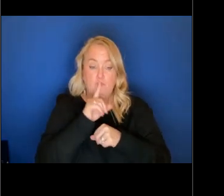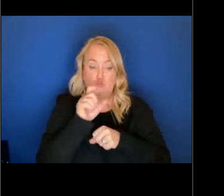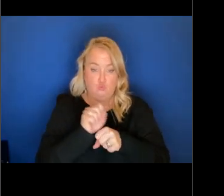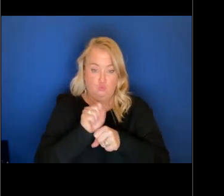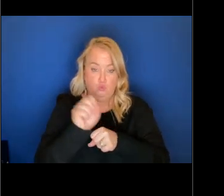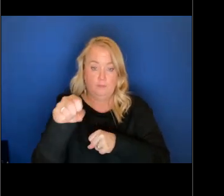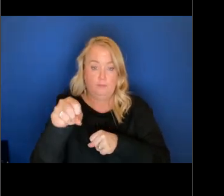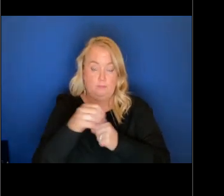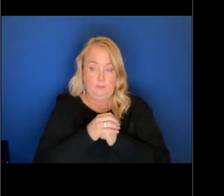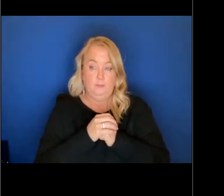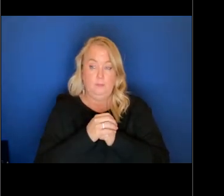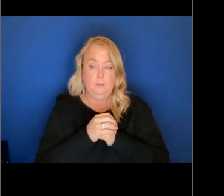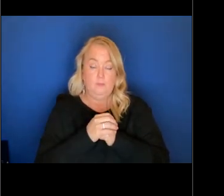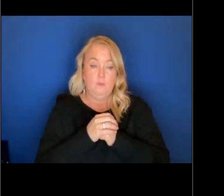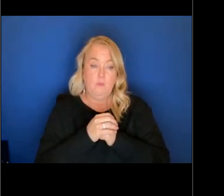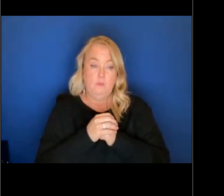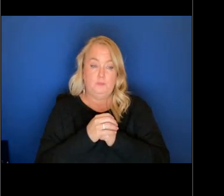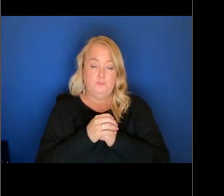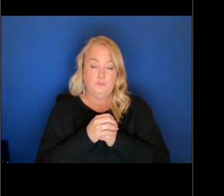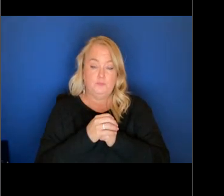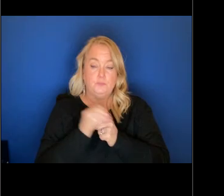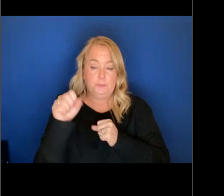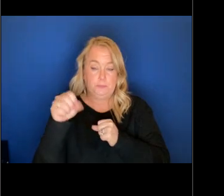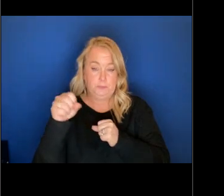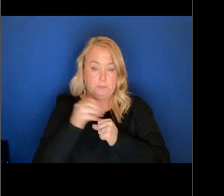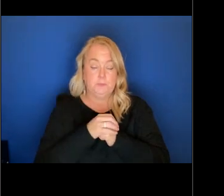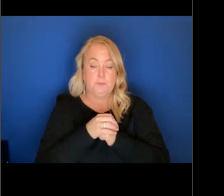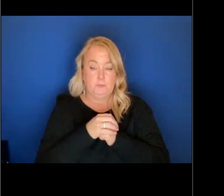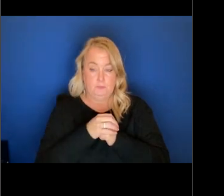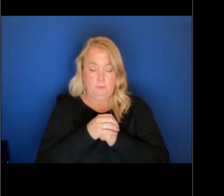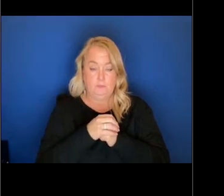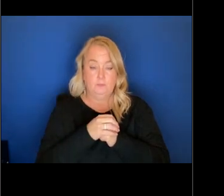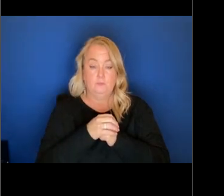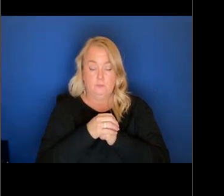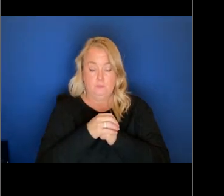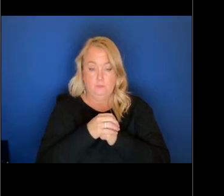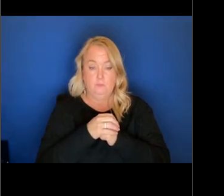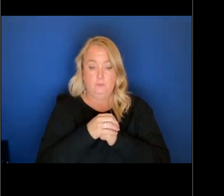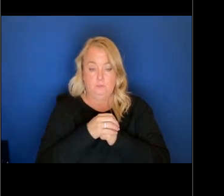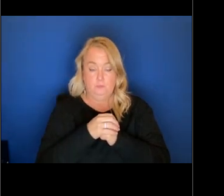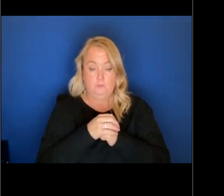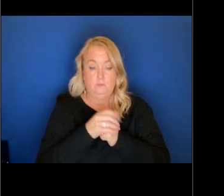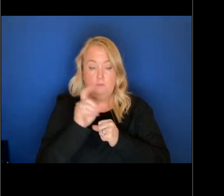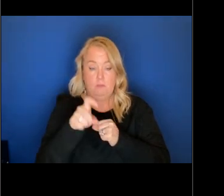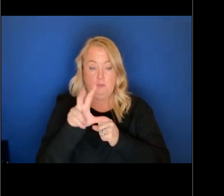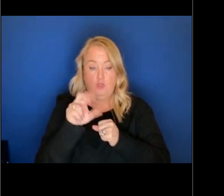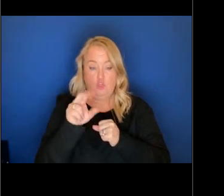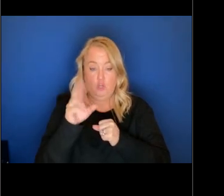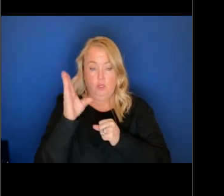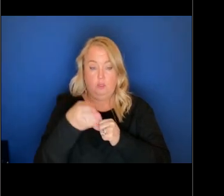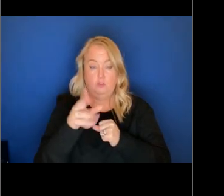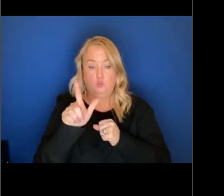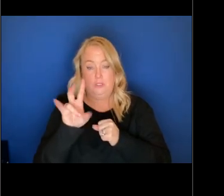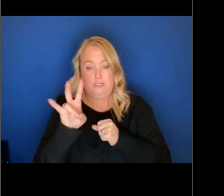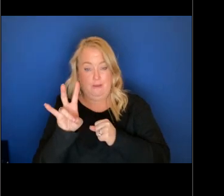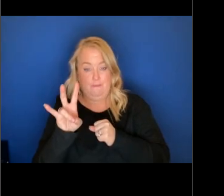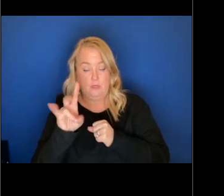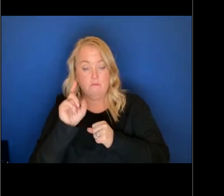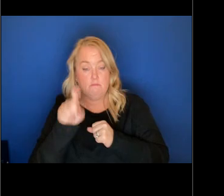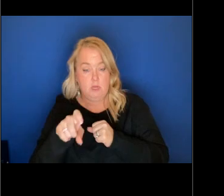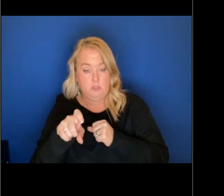is true. So yes, in a narrow U-shaped kitchen, knee space of 30 inches by 27 inches must